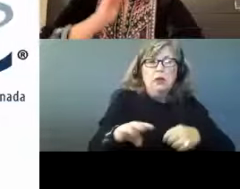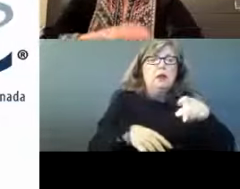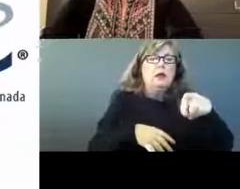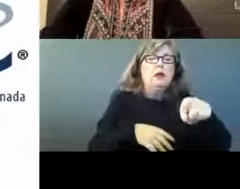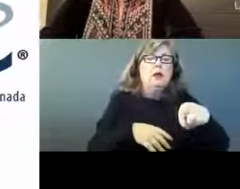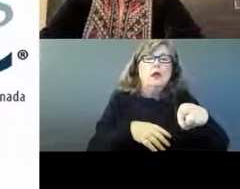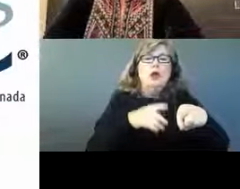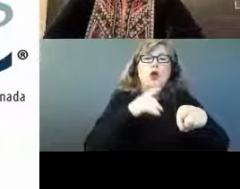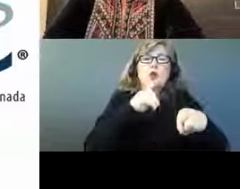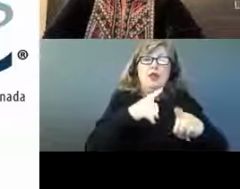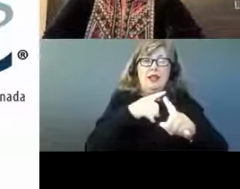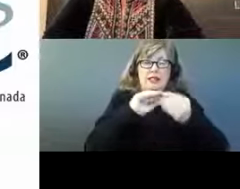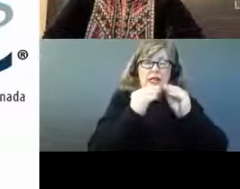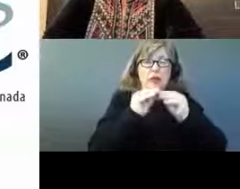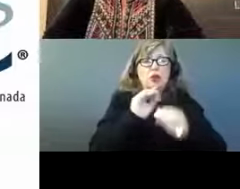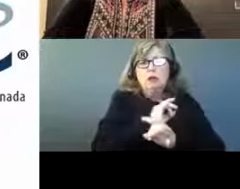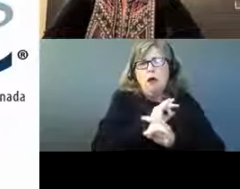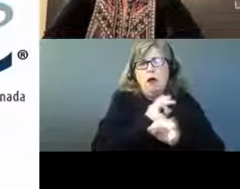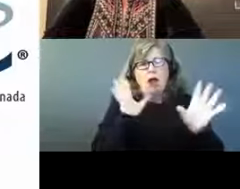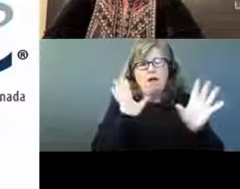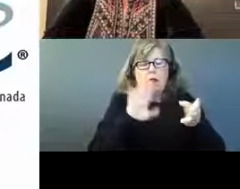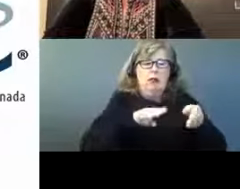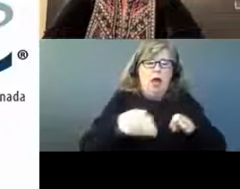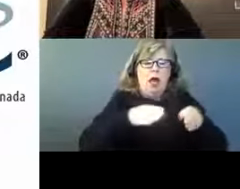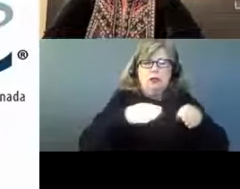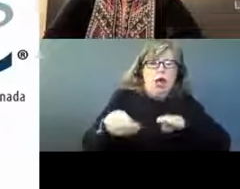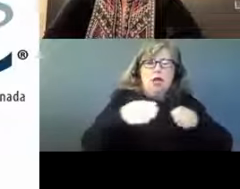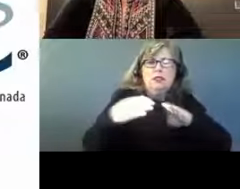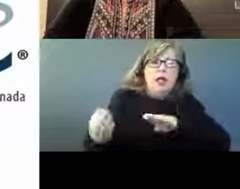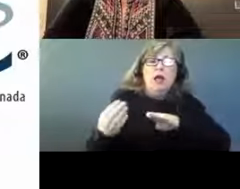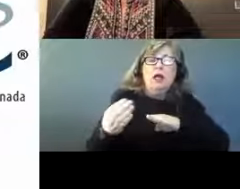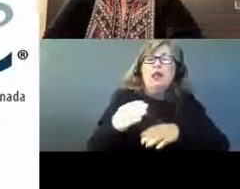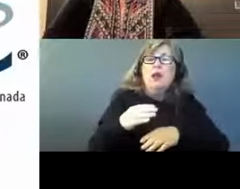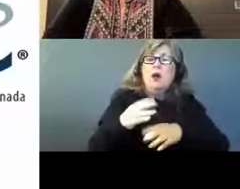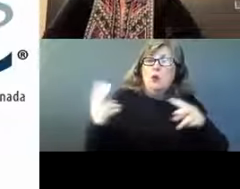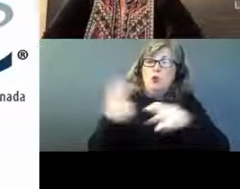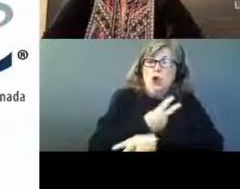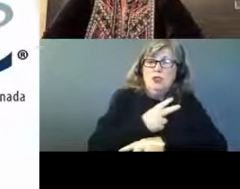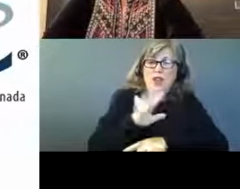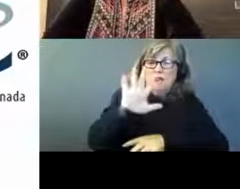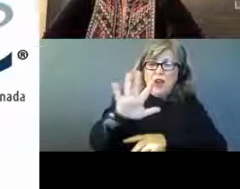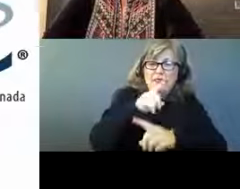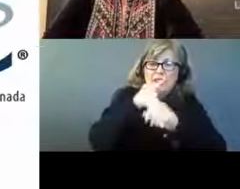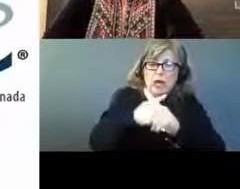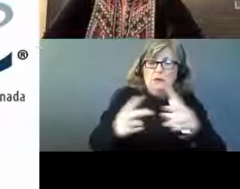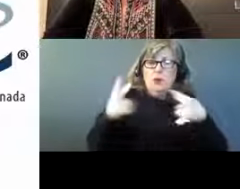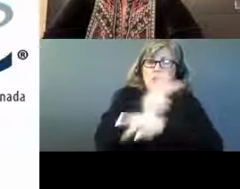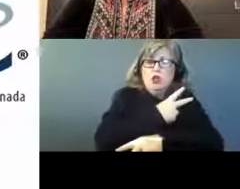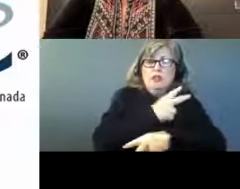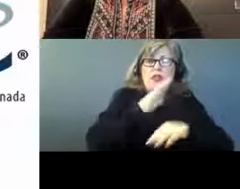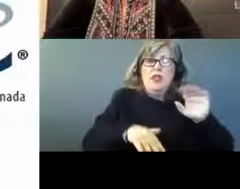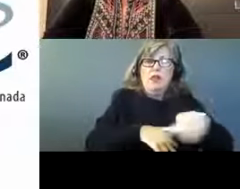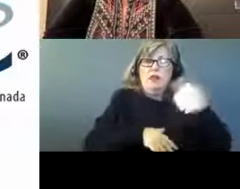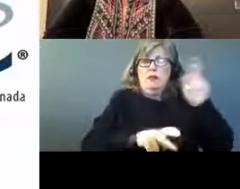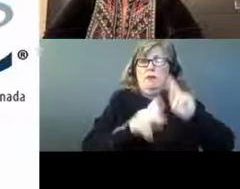brutal effect having resulted in fatality rates 5 times higher for older people than the global average. And in